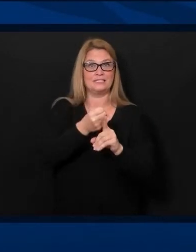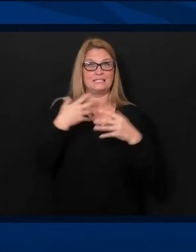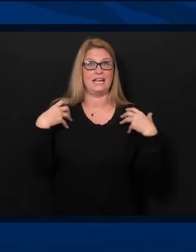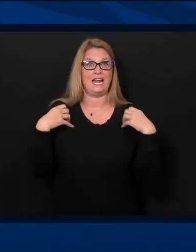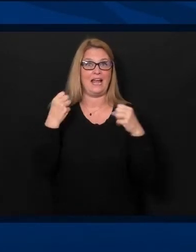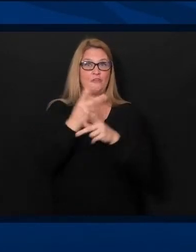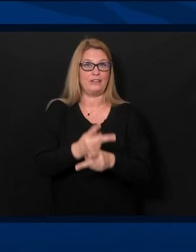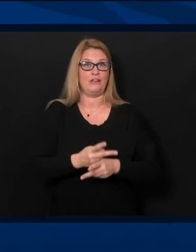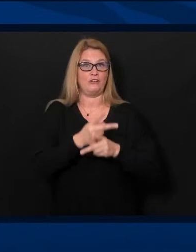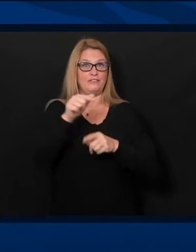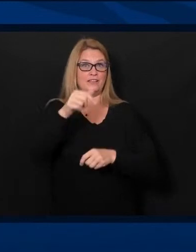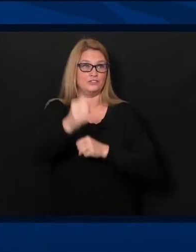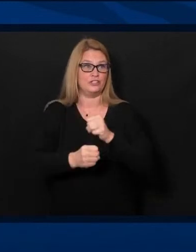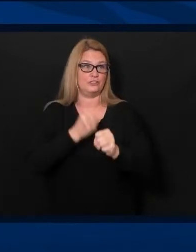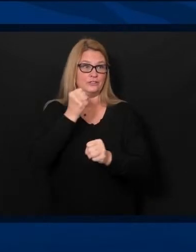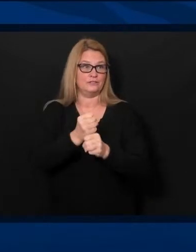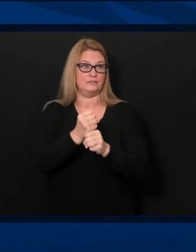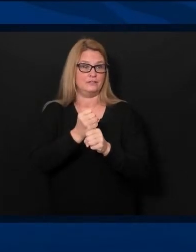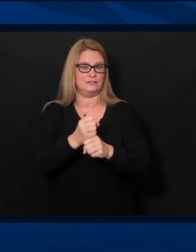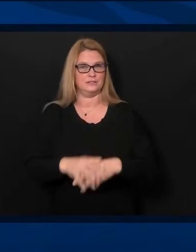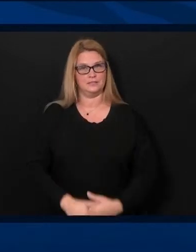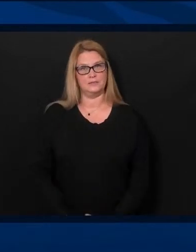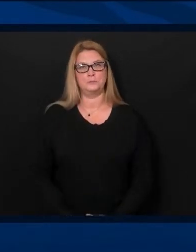this year?